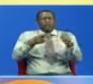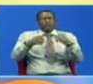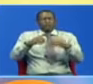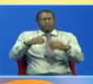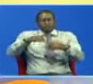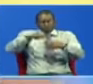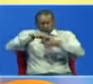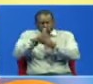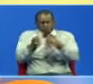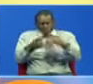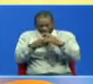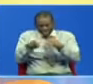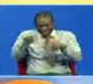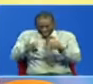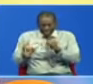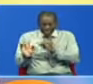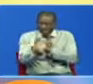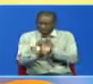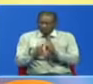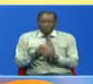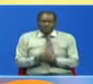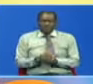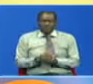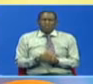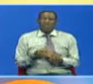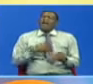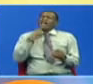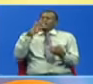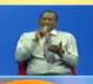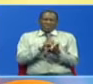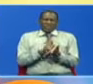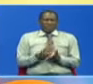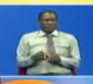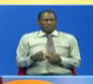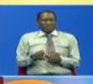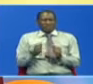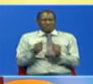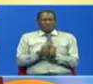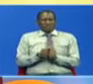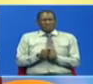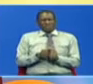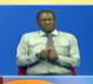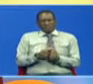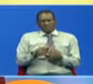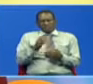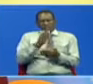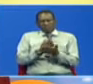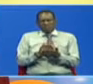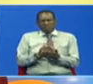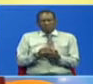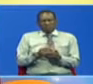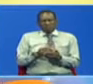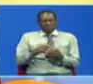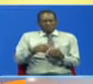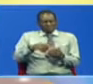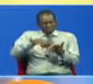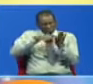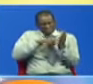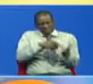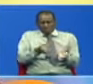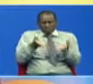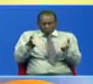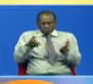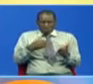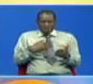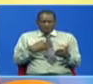struck in our country. I say that with some level of qualification, because today we have